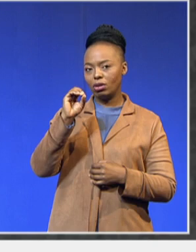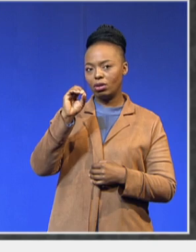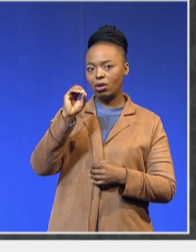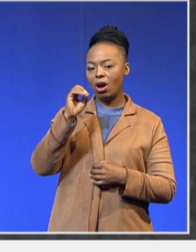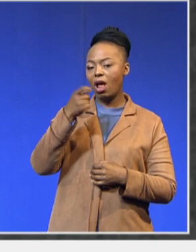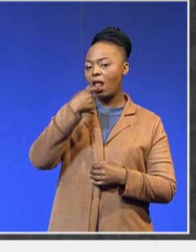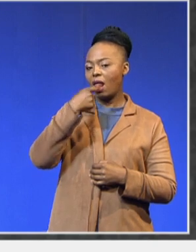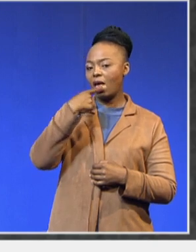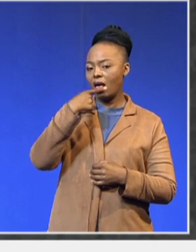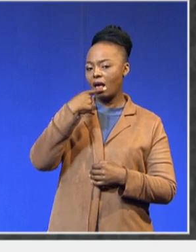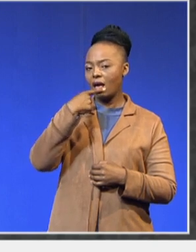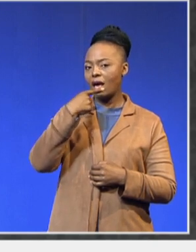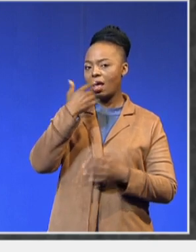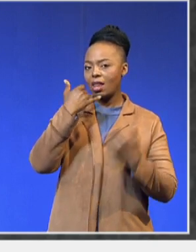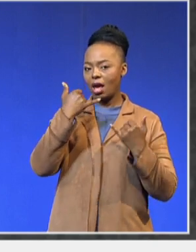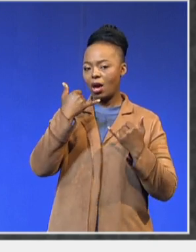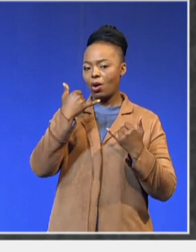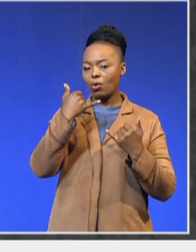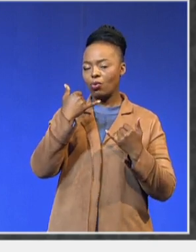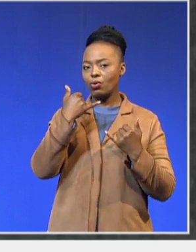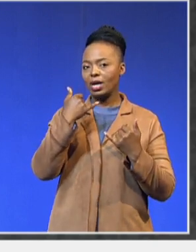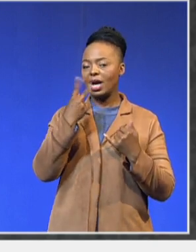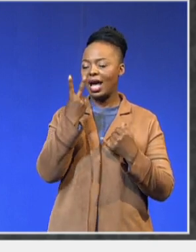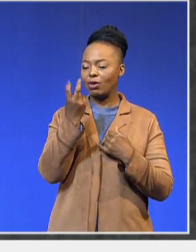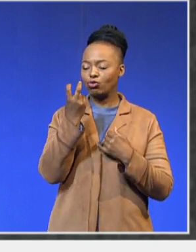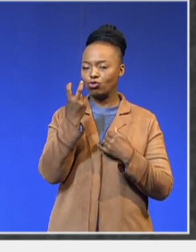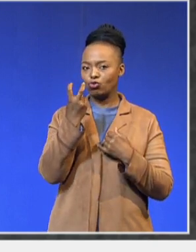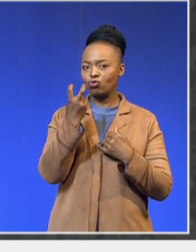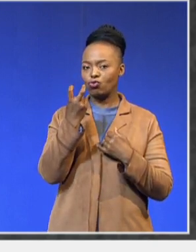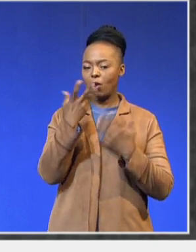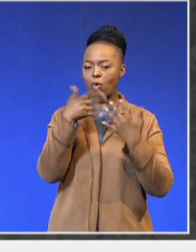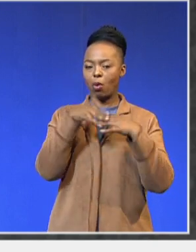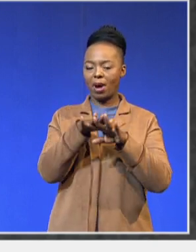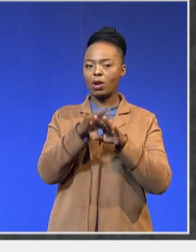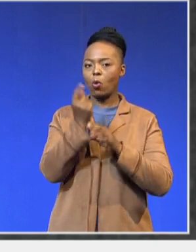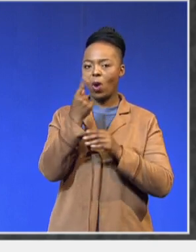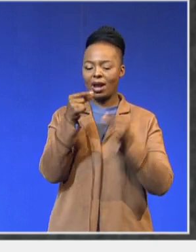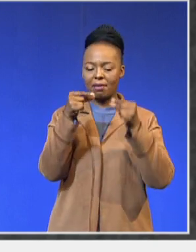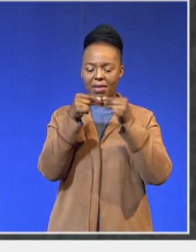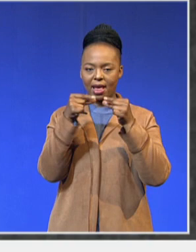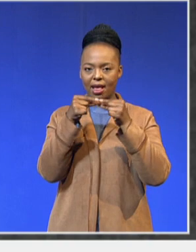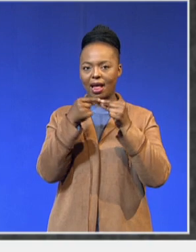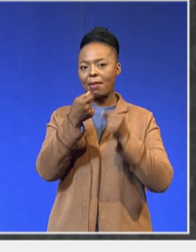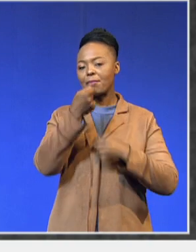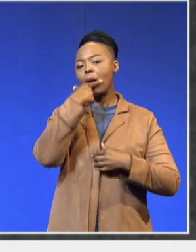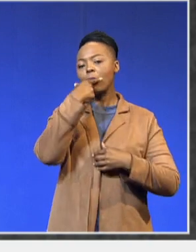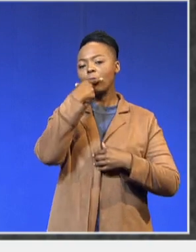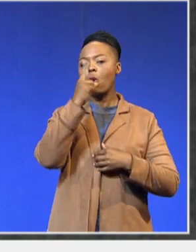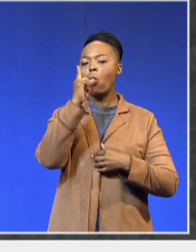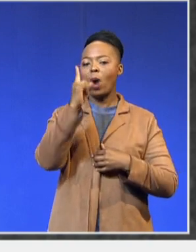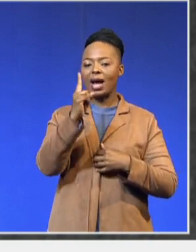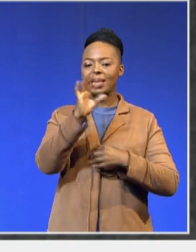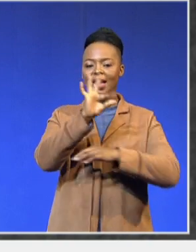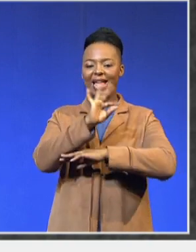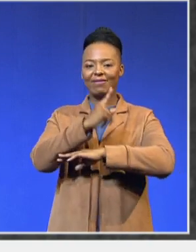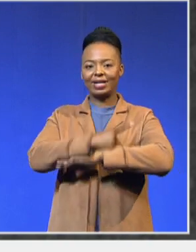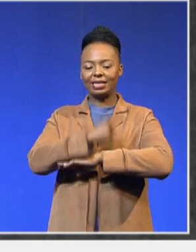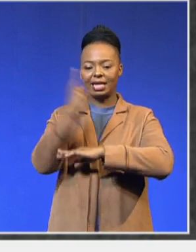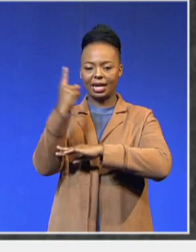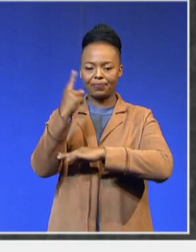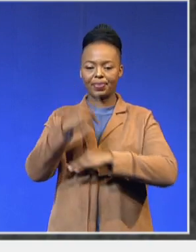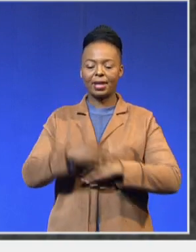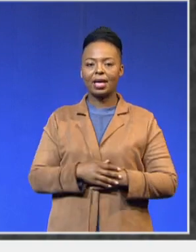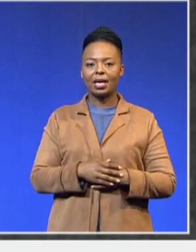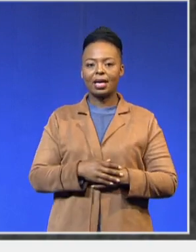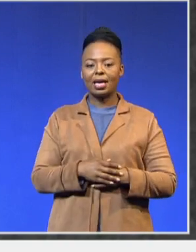combination of tenofovir emicetribine, so 2 drugs combined into 1 pill which is taken every day. The second option is the depivirine